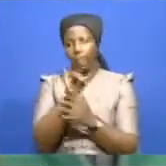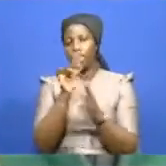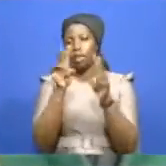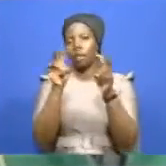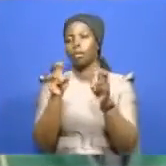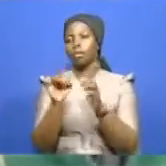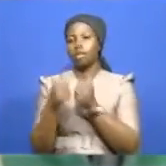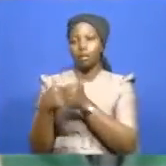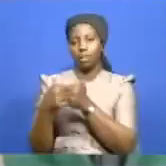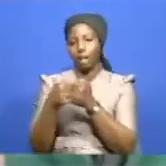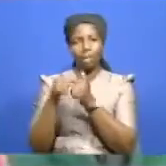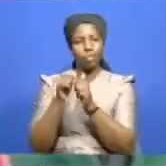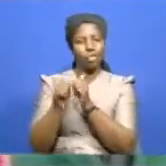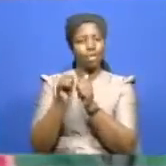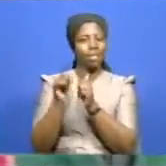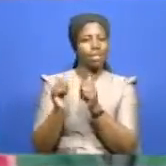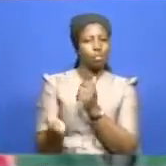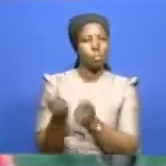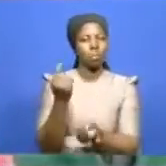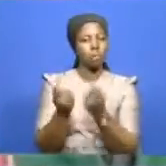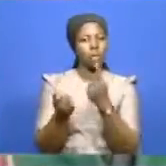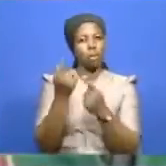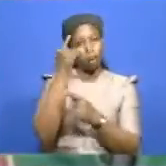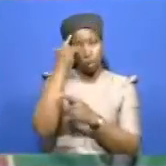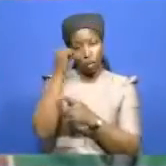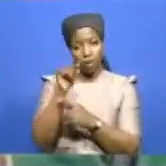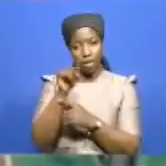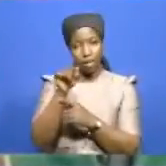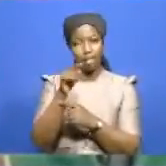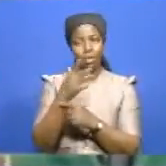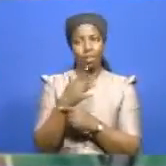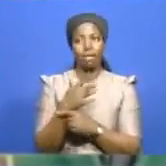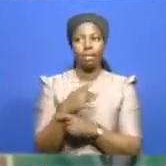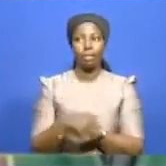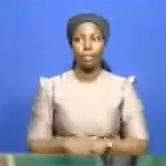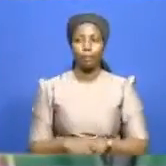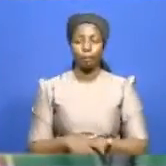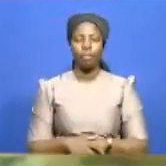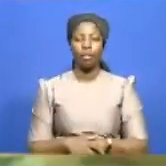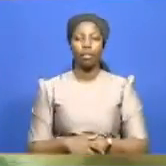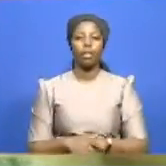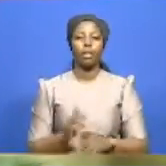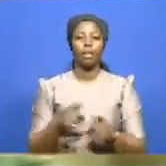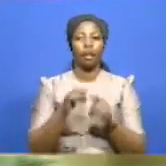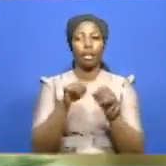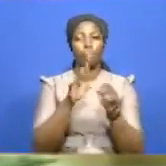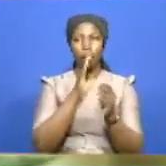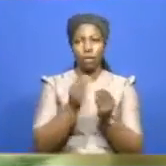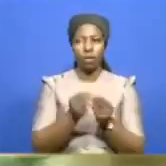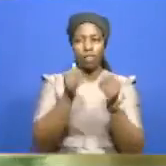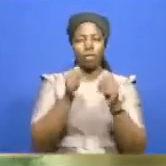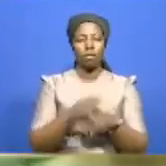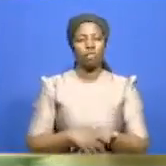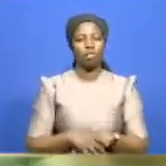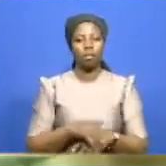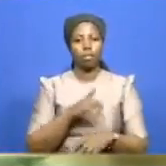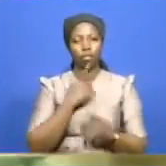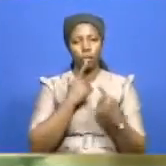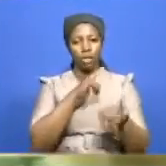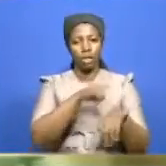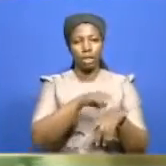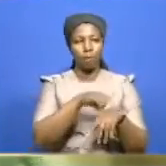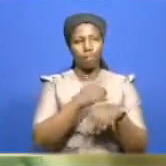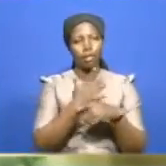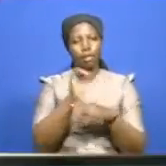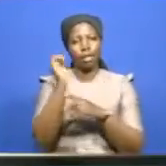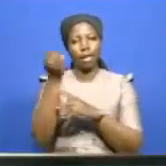the challenges which have arisen as a result of these rising lakes will be handled. Speaking at the Kenya Wildlife Service